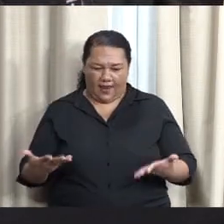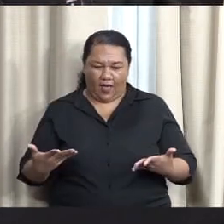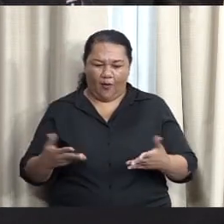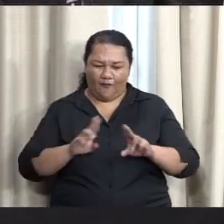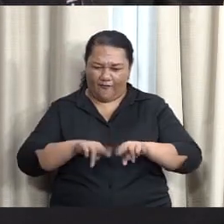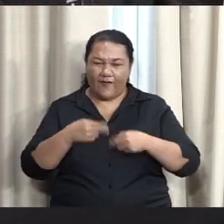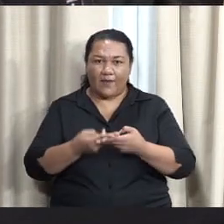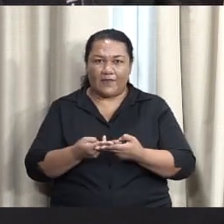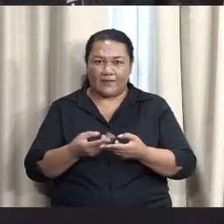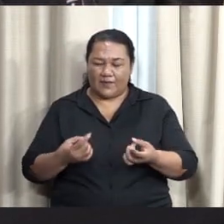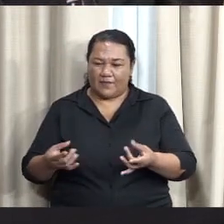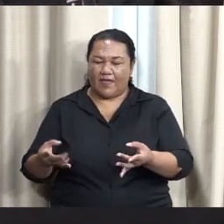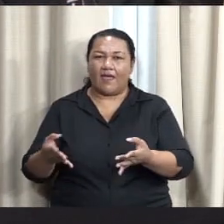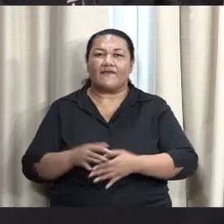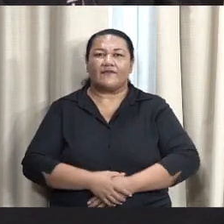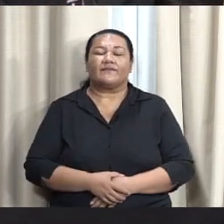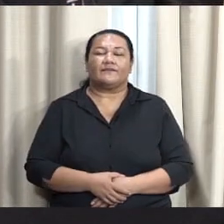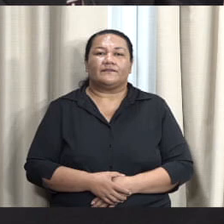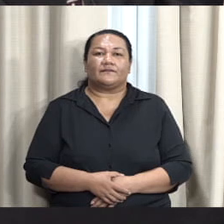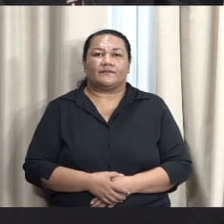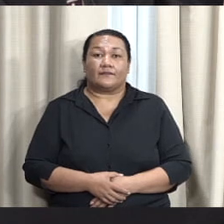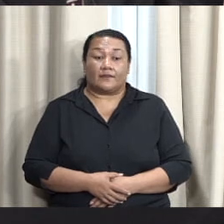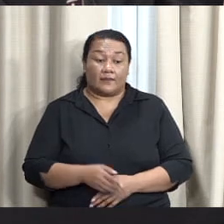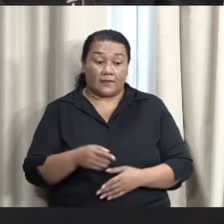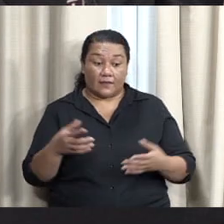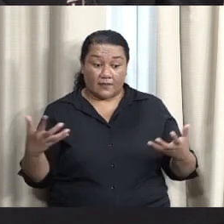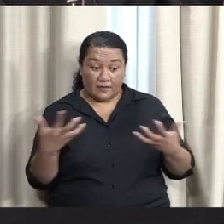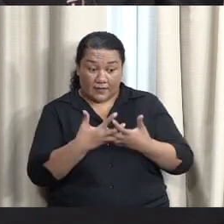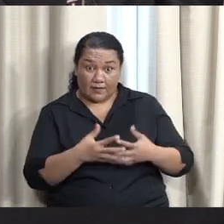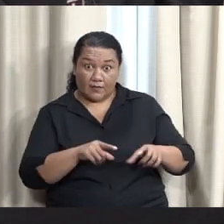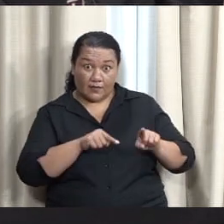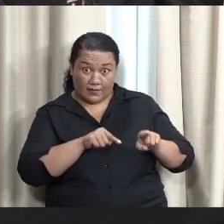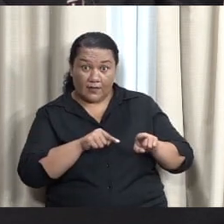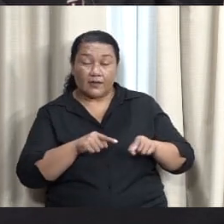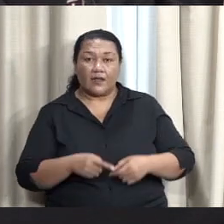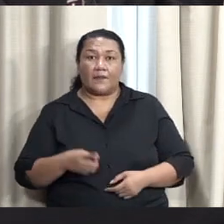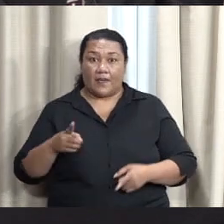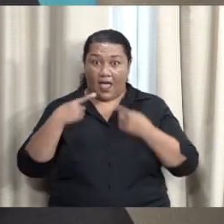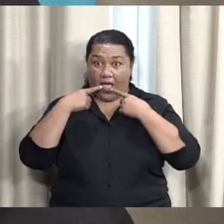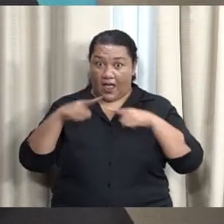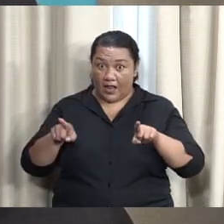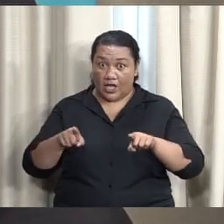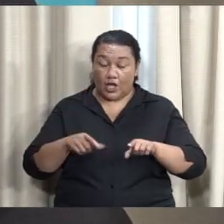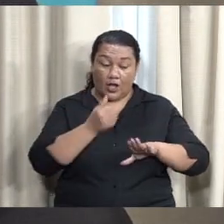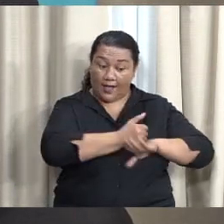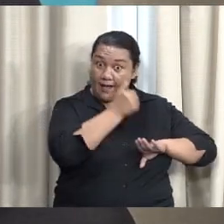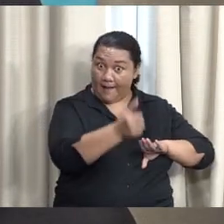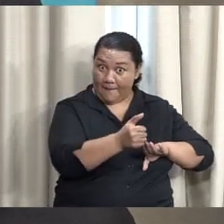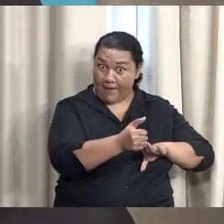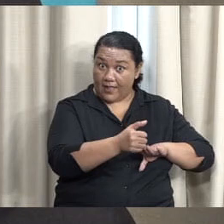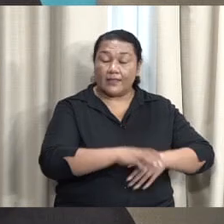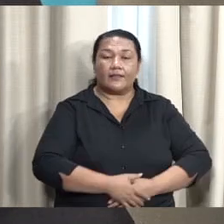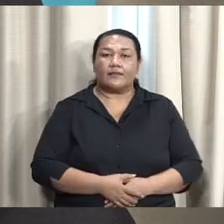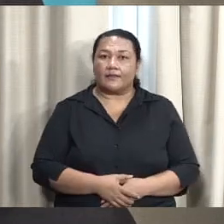In light of this, I take great pleasure in announcing today that your coalition government